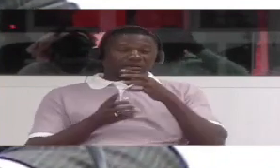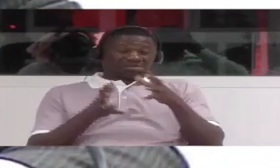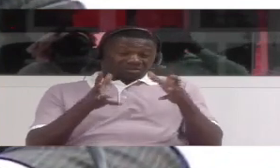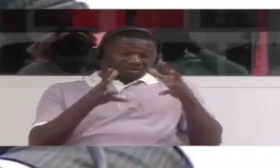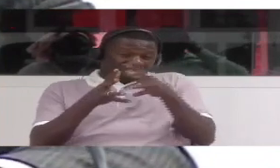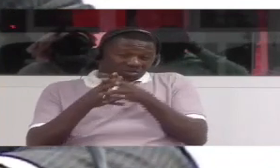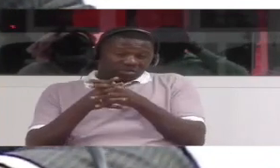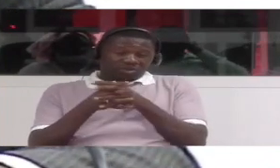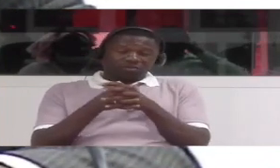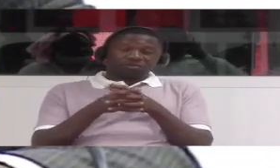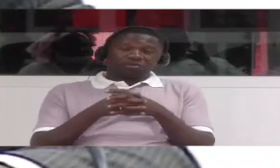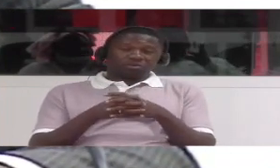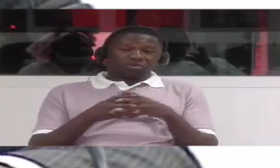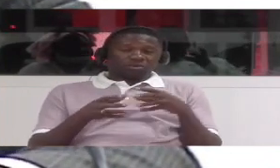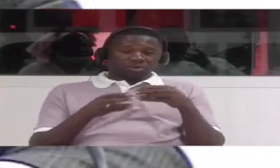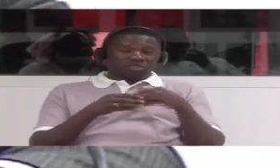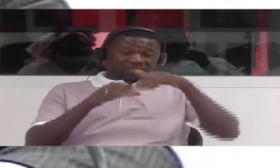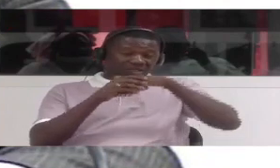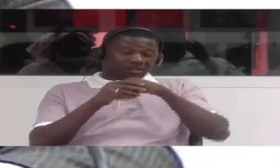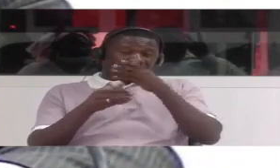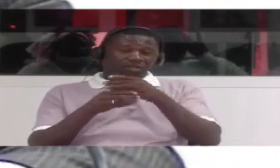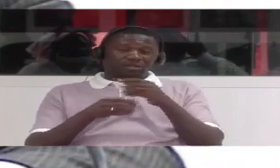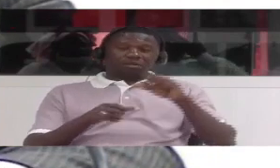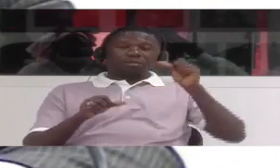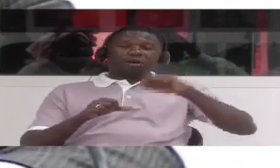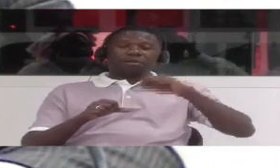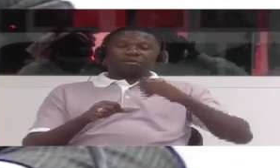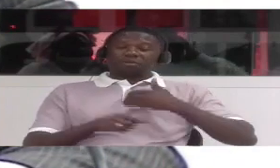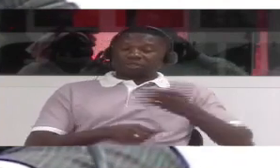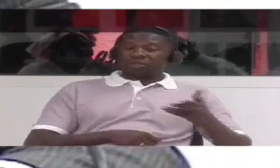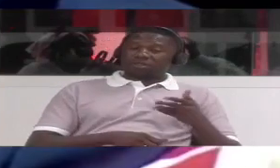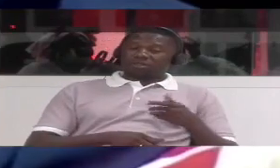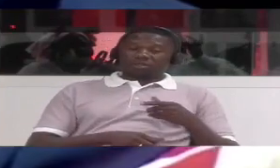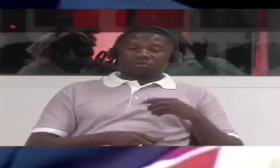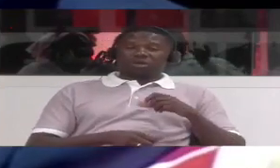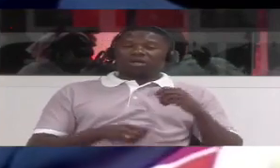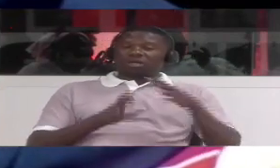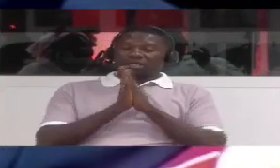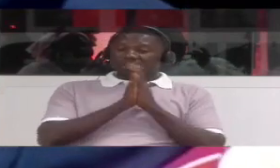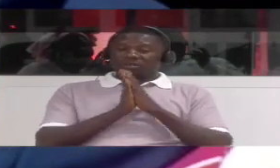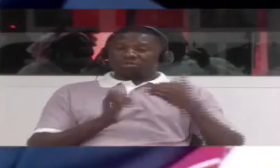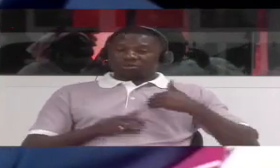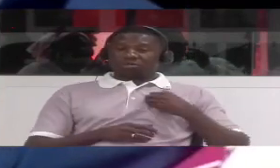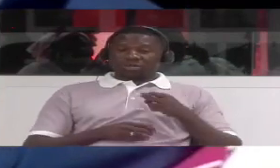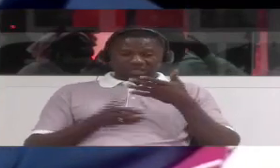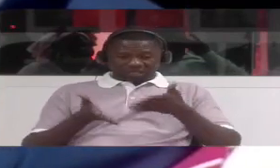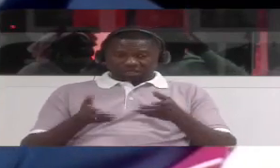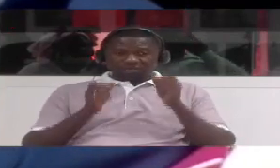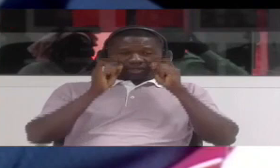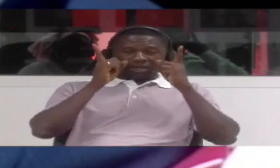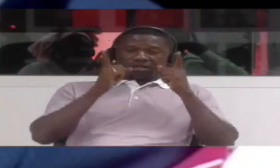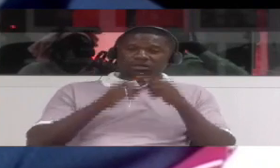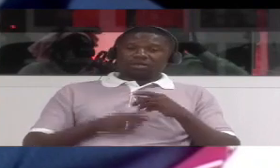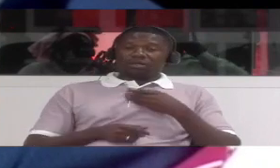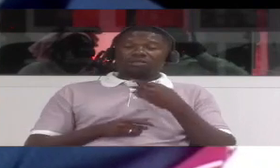connive or perpetrated these atrocities against people are still very much alive. And they found the